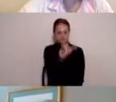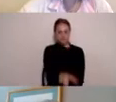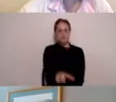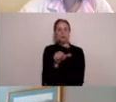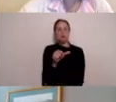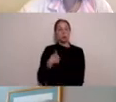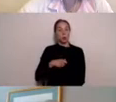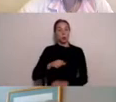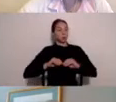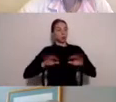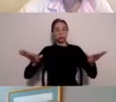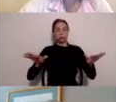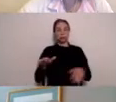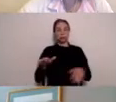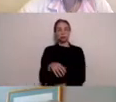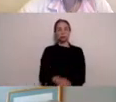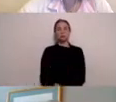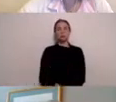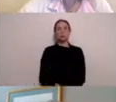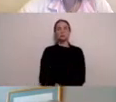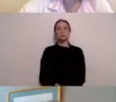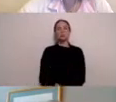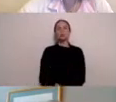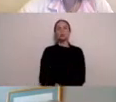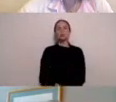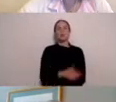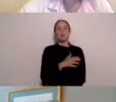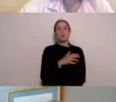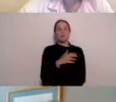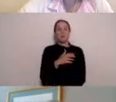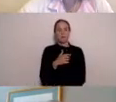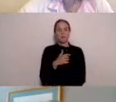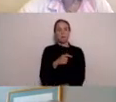And along with that, we asked families to complete.